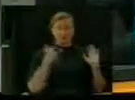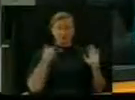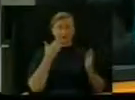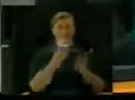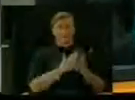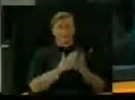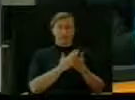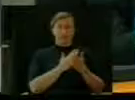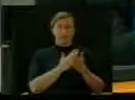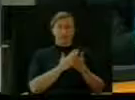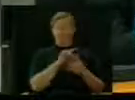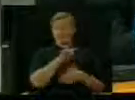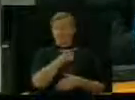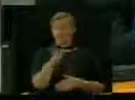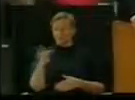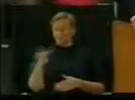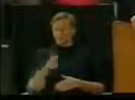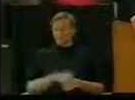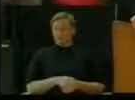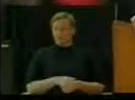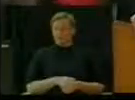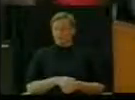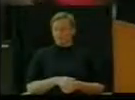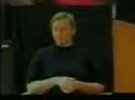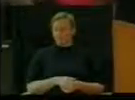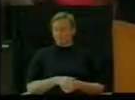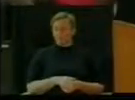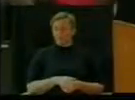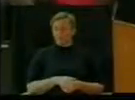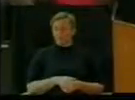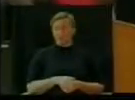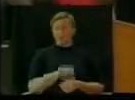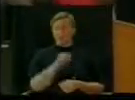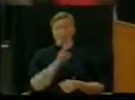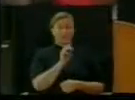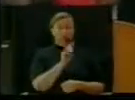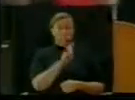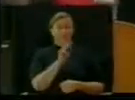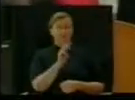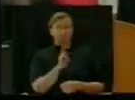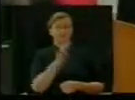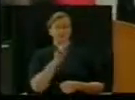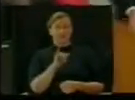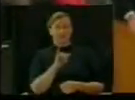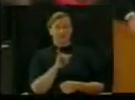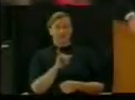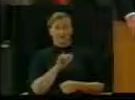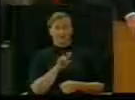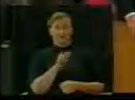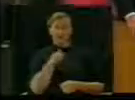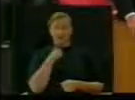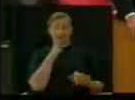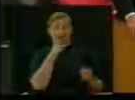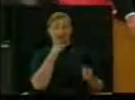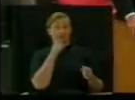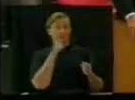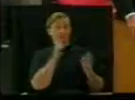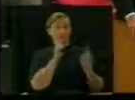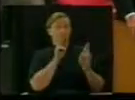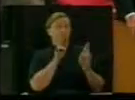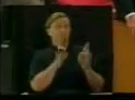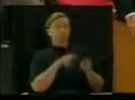We got to have some civil. Well, and this gentleman stepped over the line. Well, Mr. Mayor. I responded to a letter in the Knoxville News